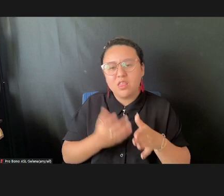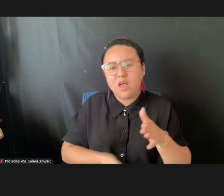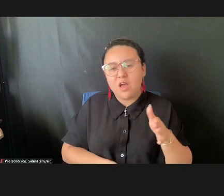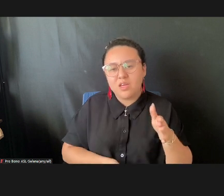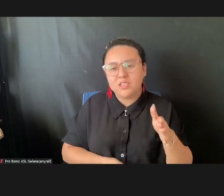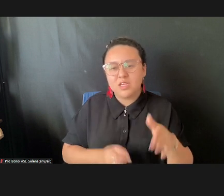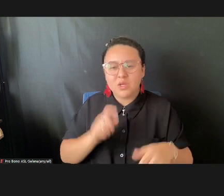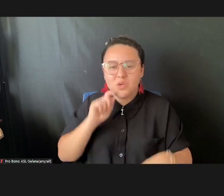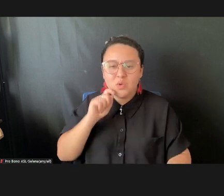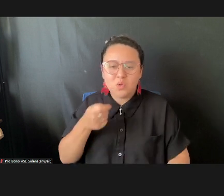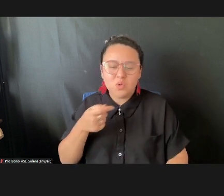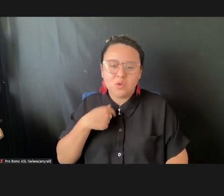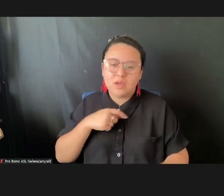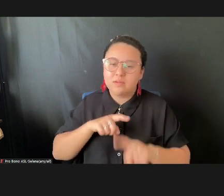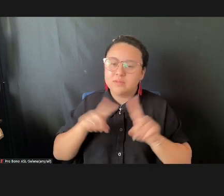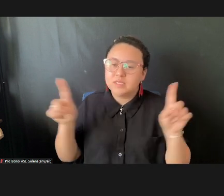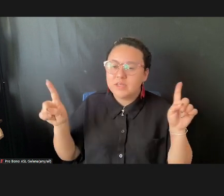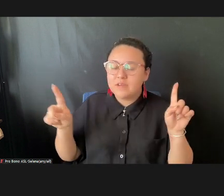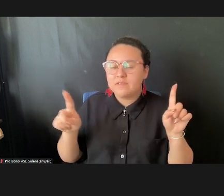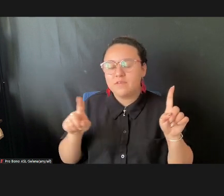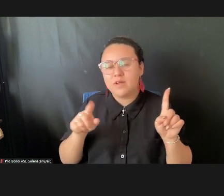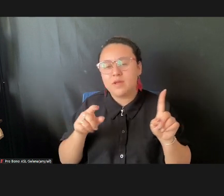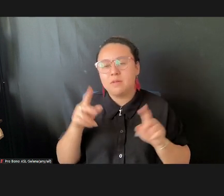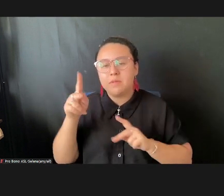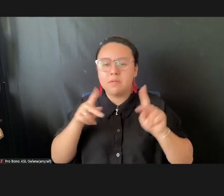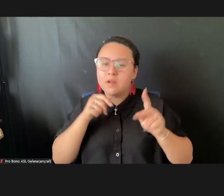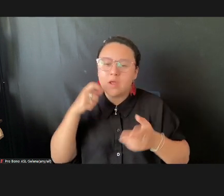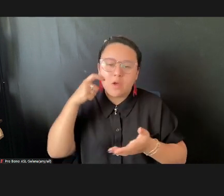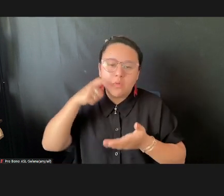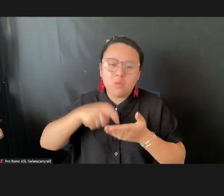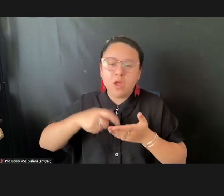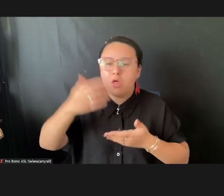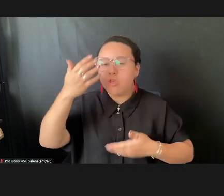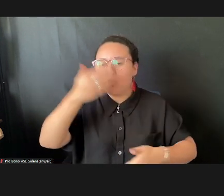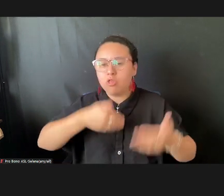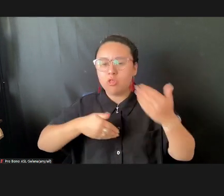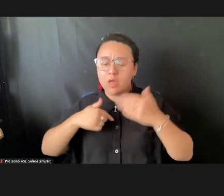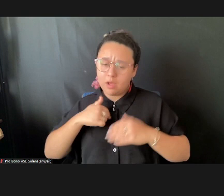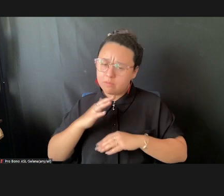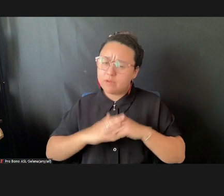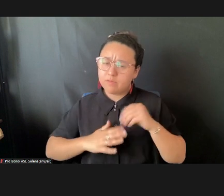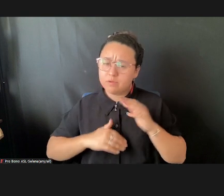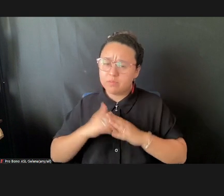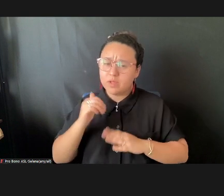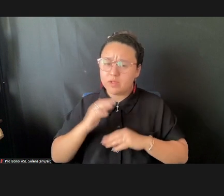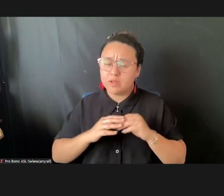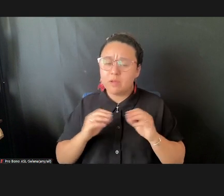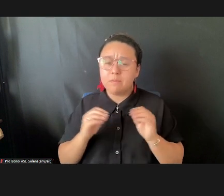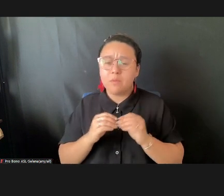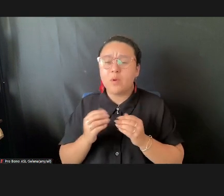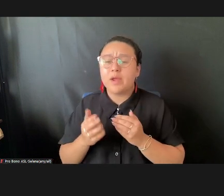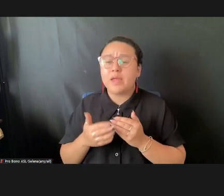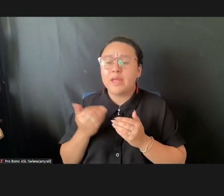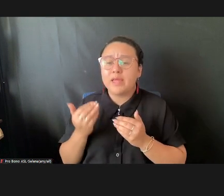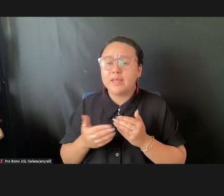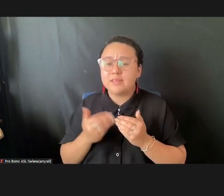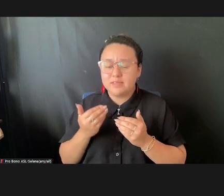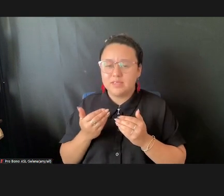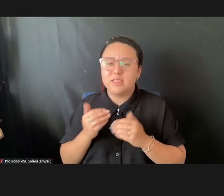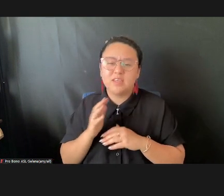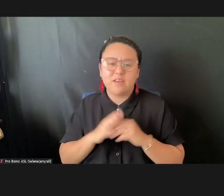was comfortable. And you know, it's easy being comfortable than having to actually redirect yourself,